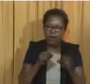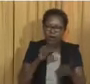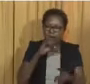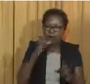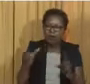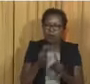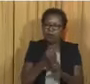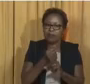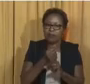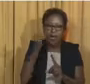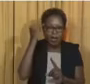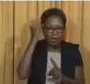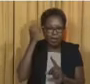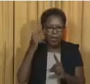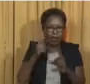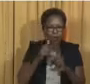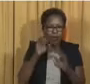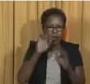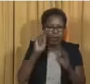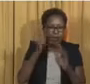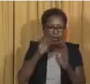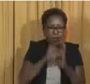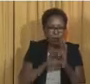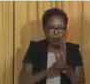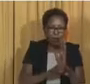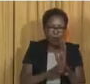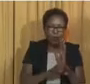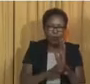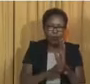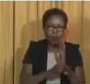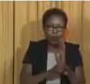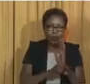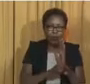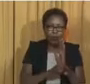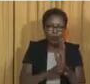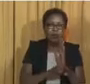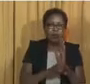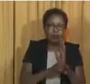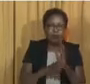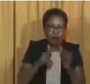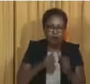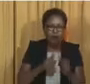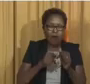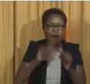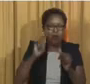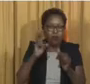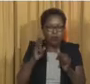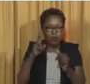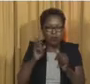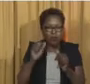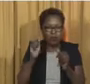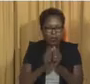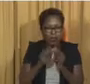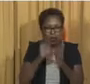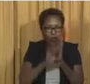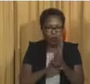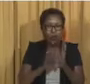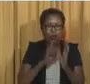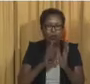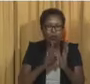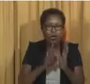Kenyan Constitution in the post-2010 constitutional order. In the vetting board